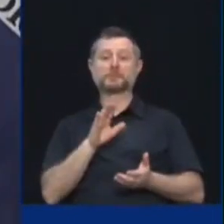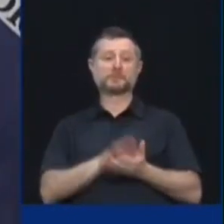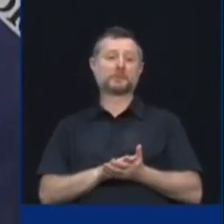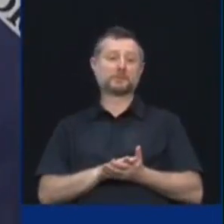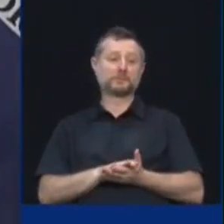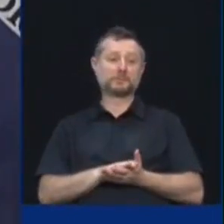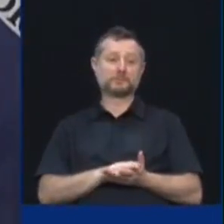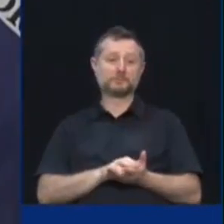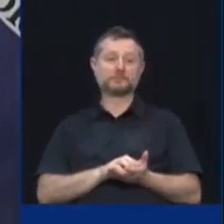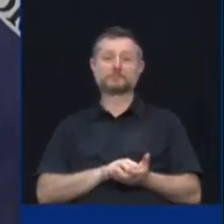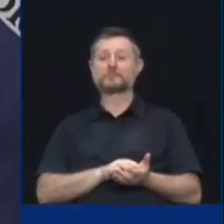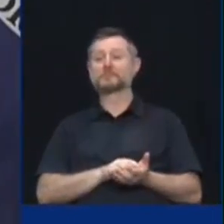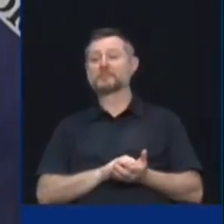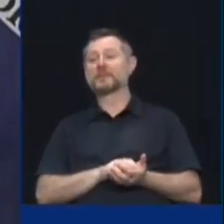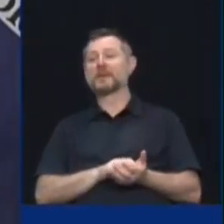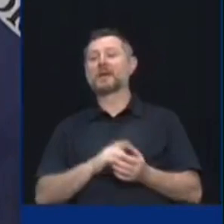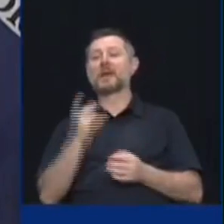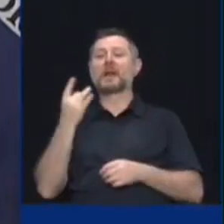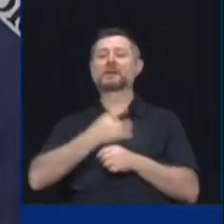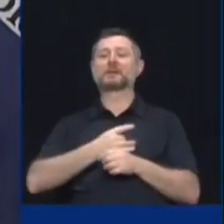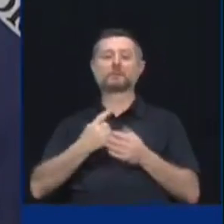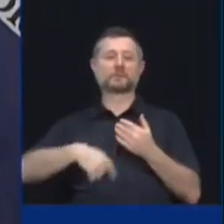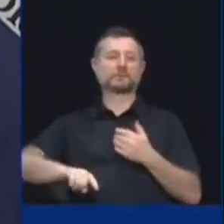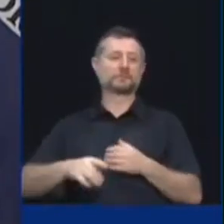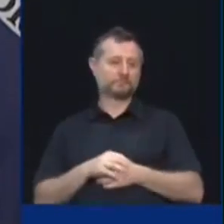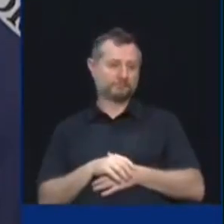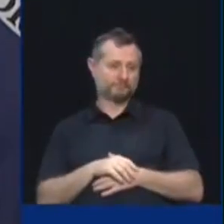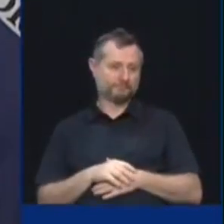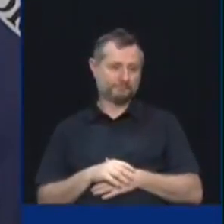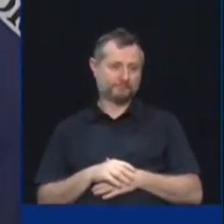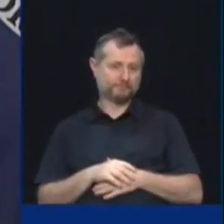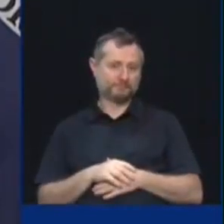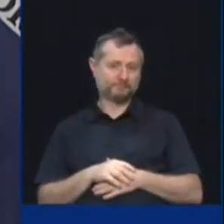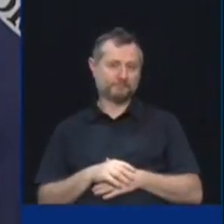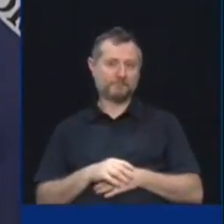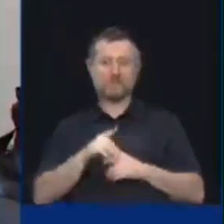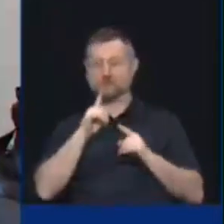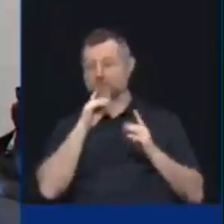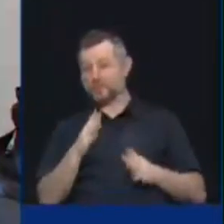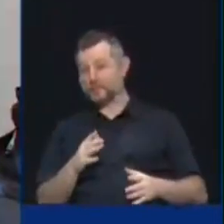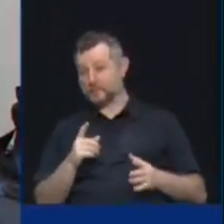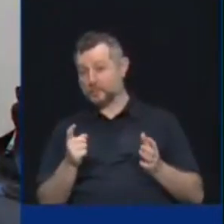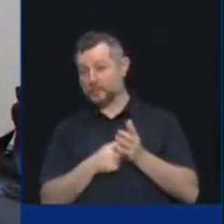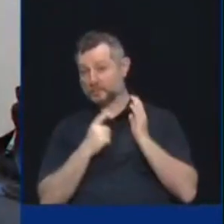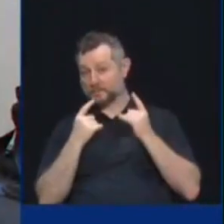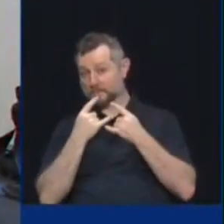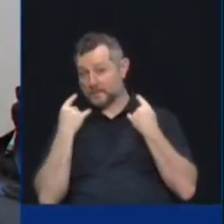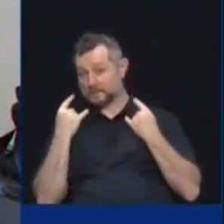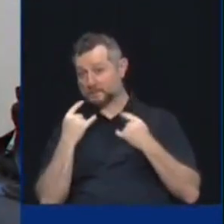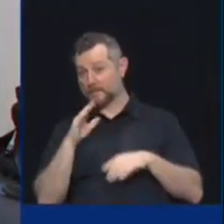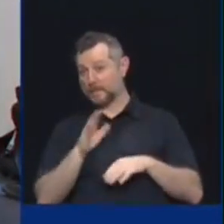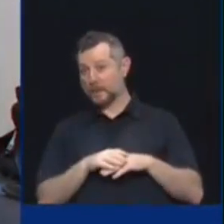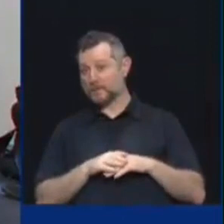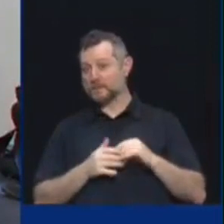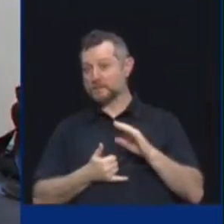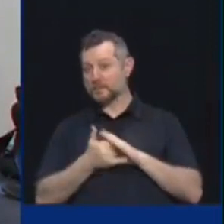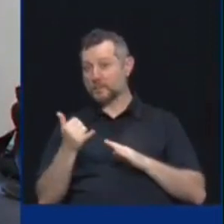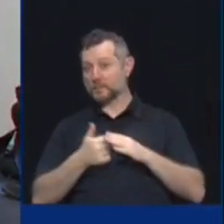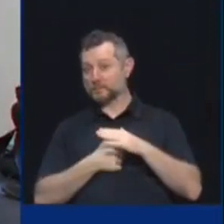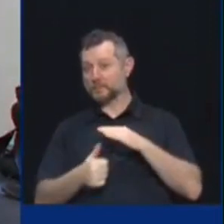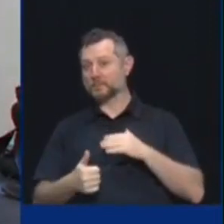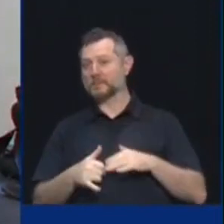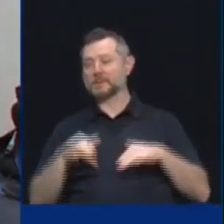8 days. Will you still require masks on mass transit? Yes.